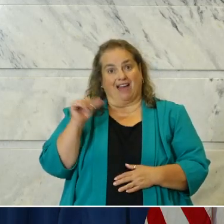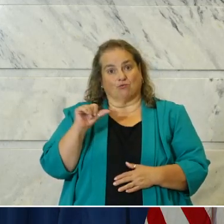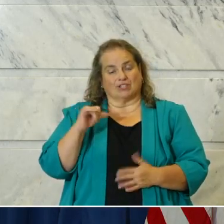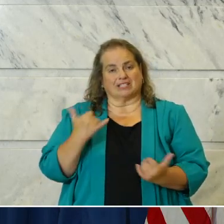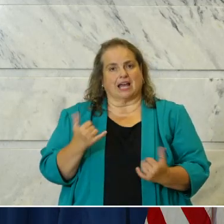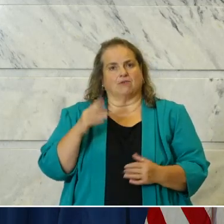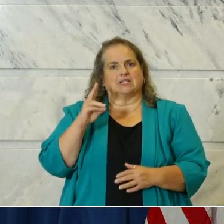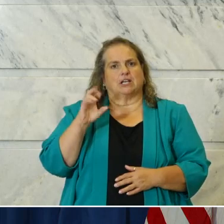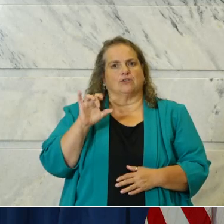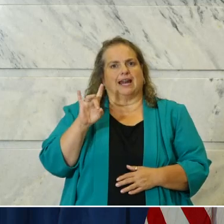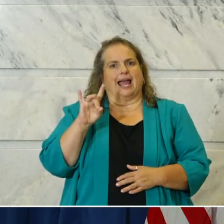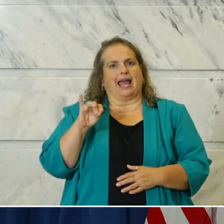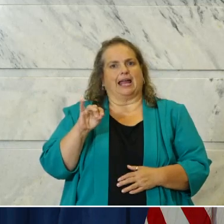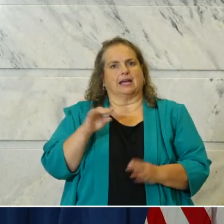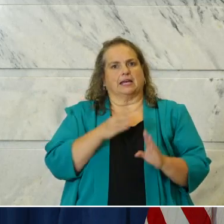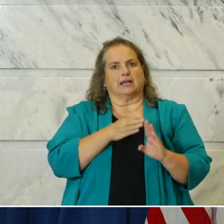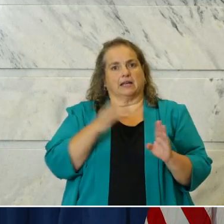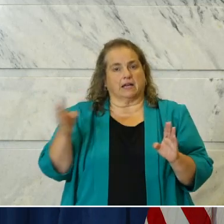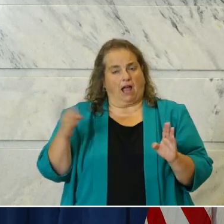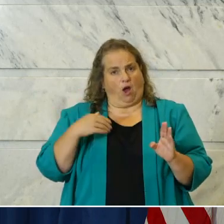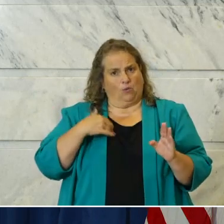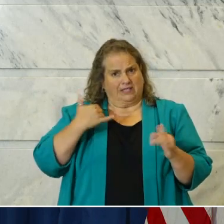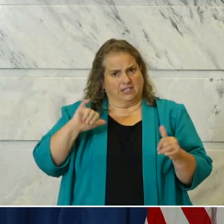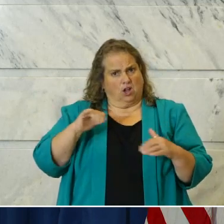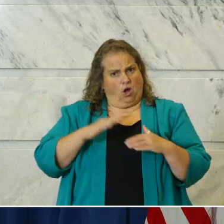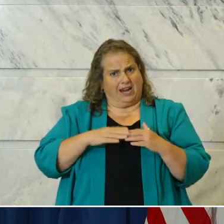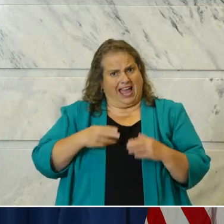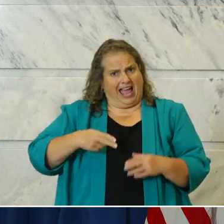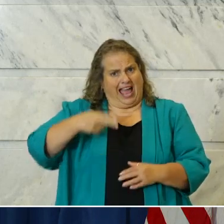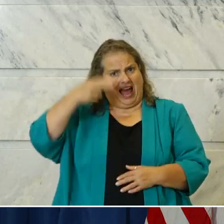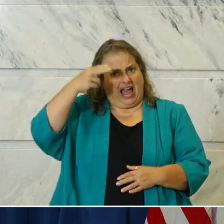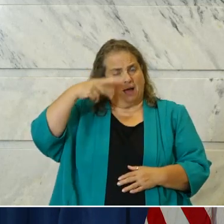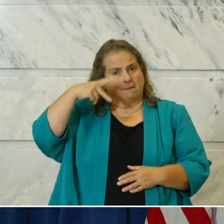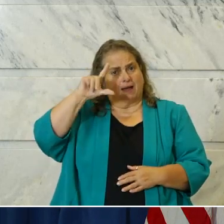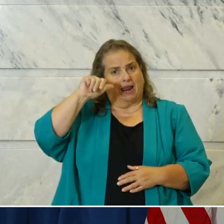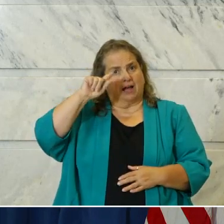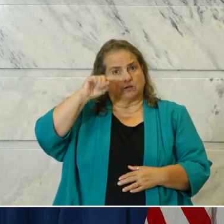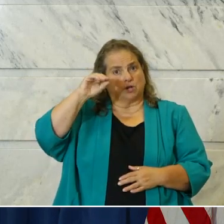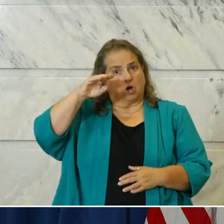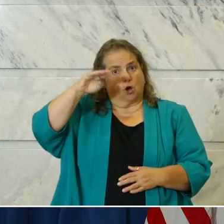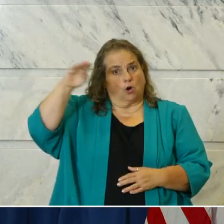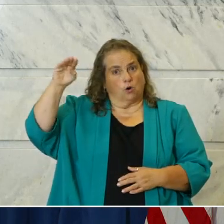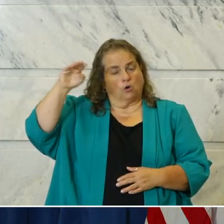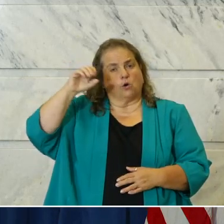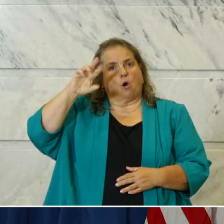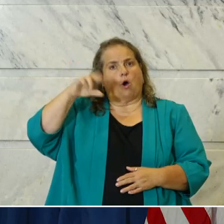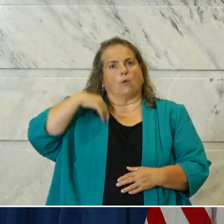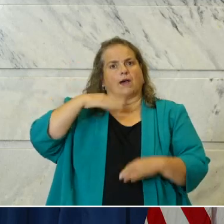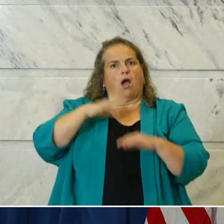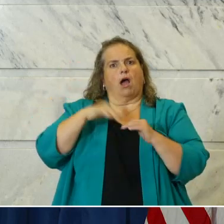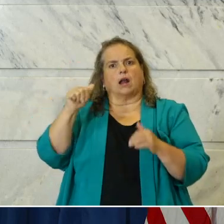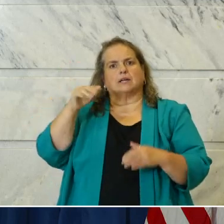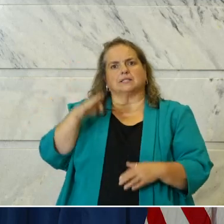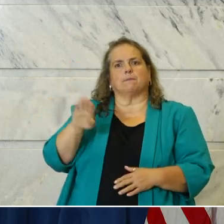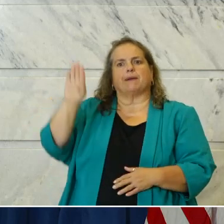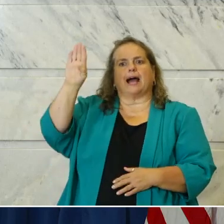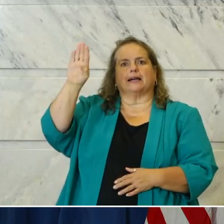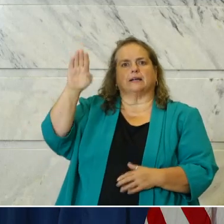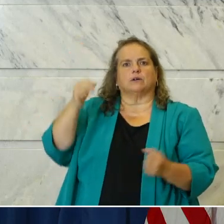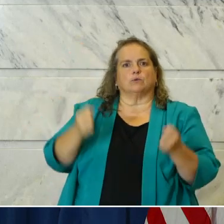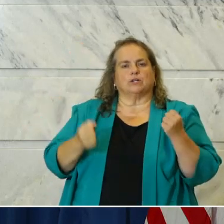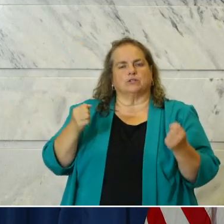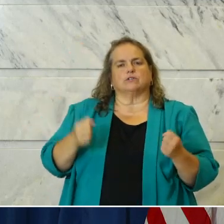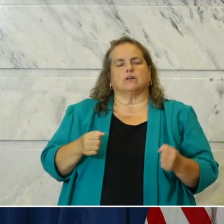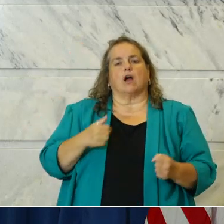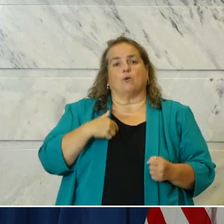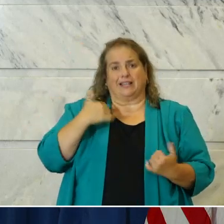we still in a high plateau, or are we to the point where this is a spike? The question is, are we still in